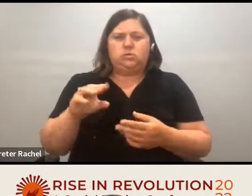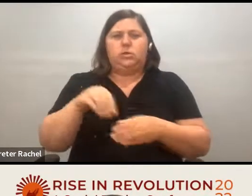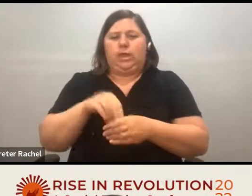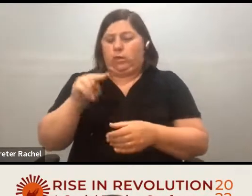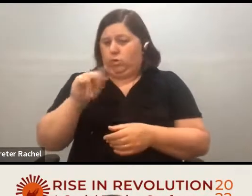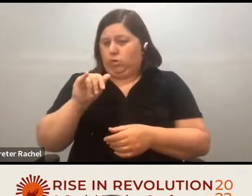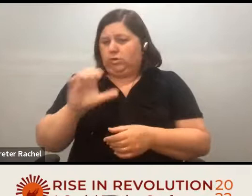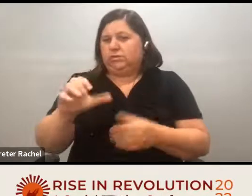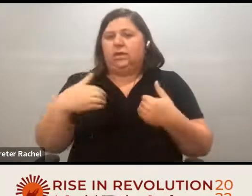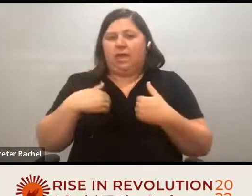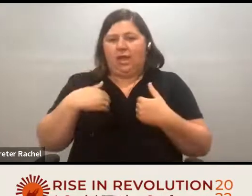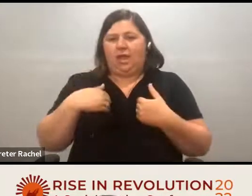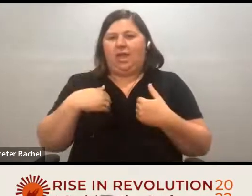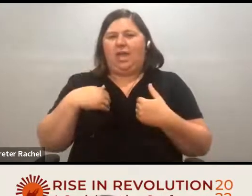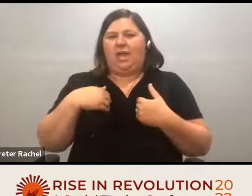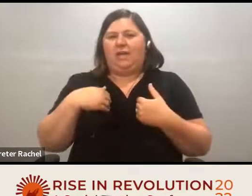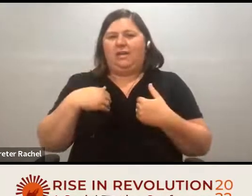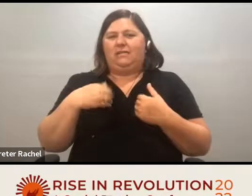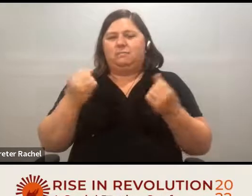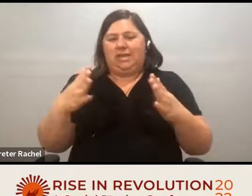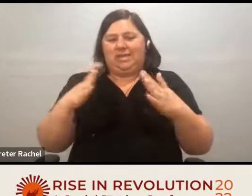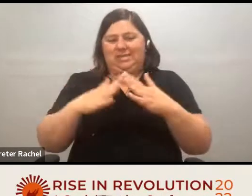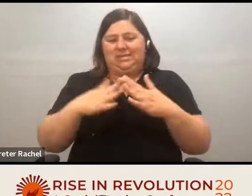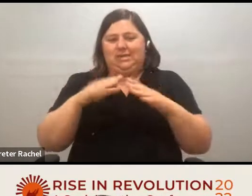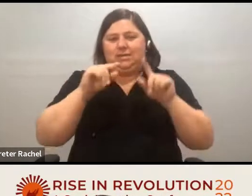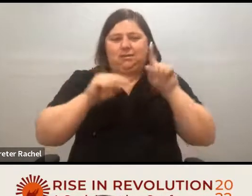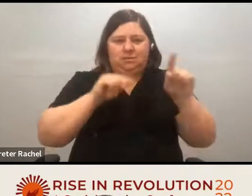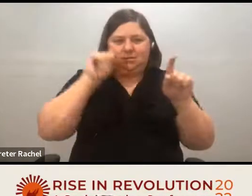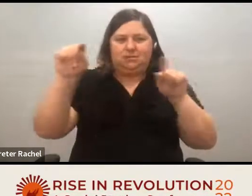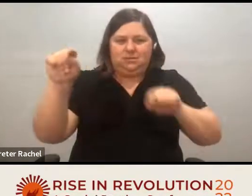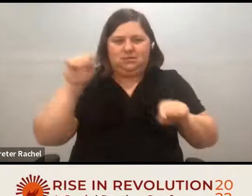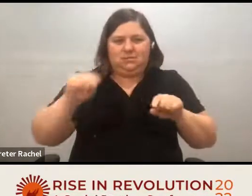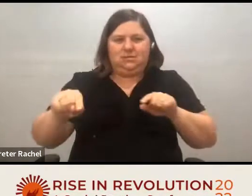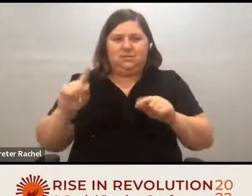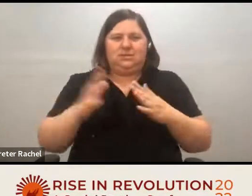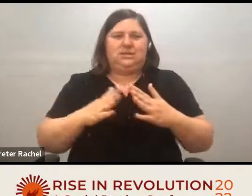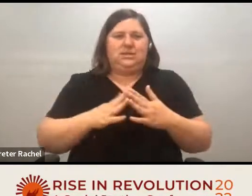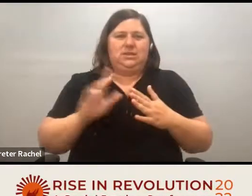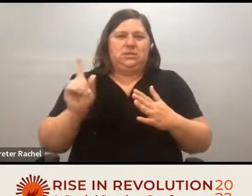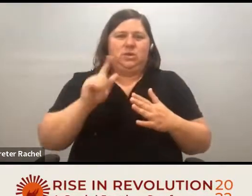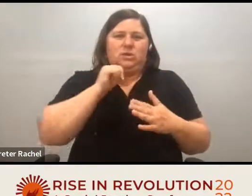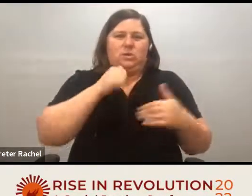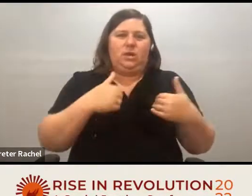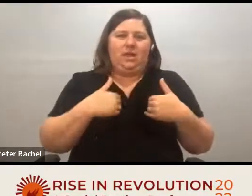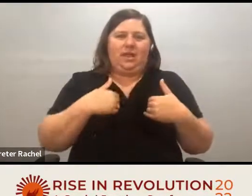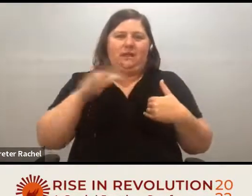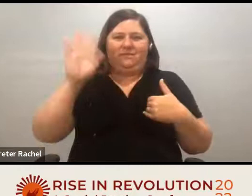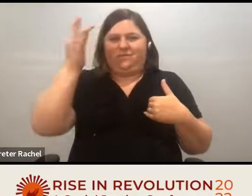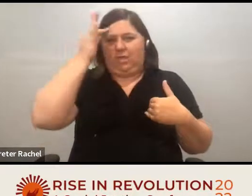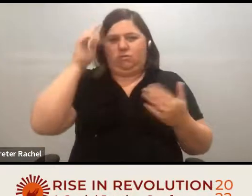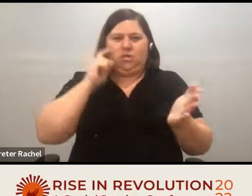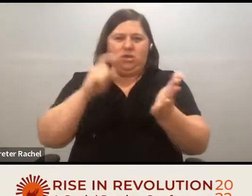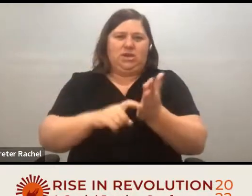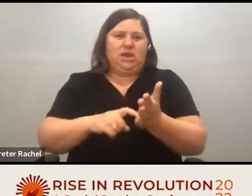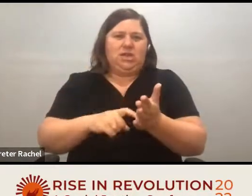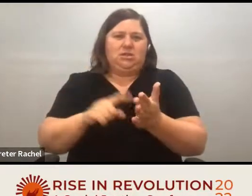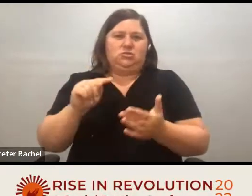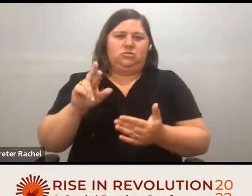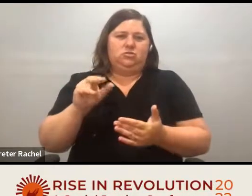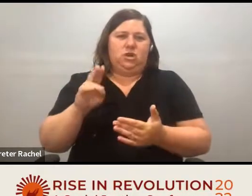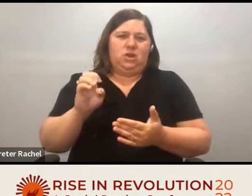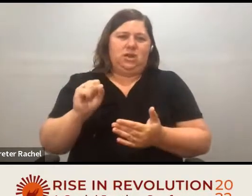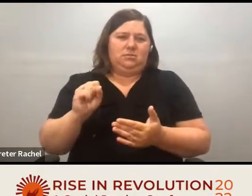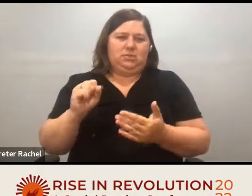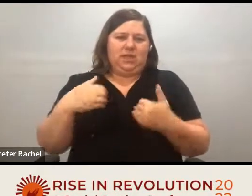City. You'll notice a lot of these are cities, right? Cities that don't have federally recognized tribes. The tribes